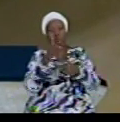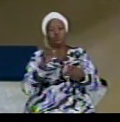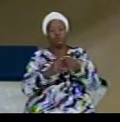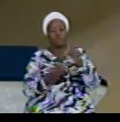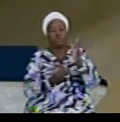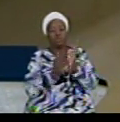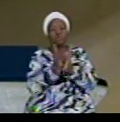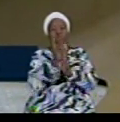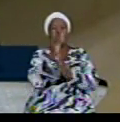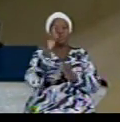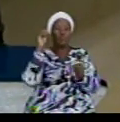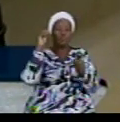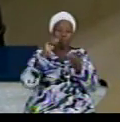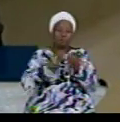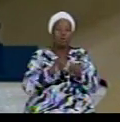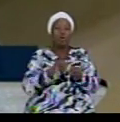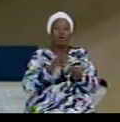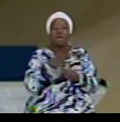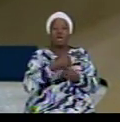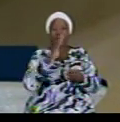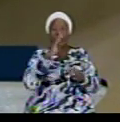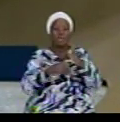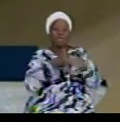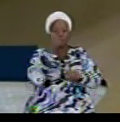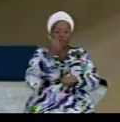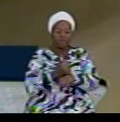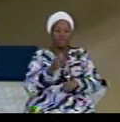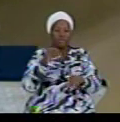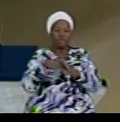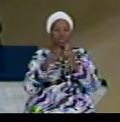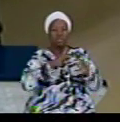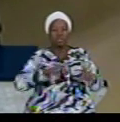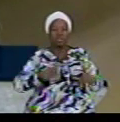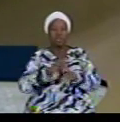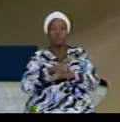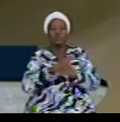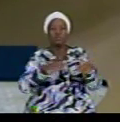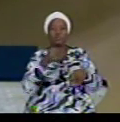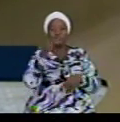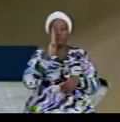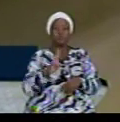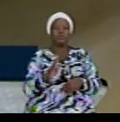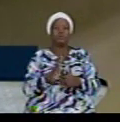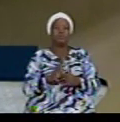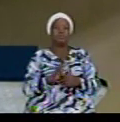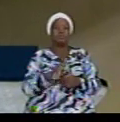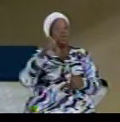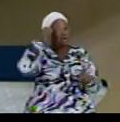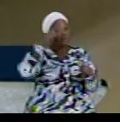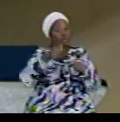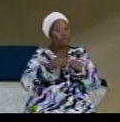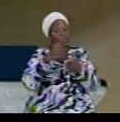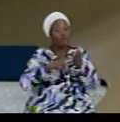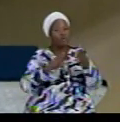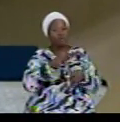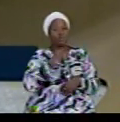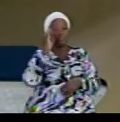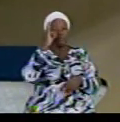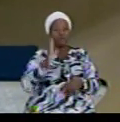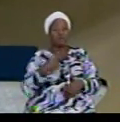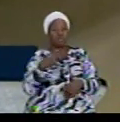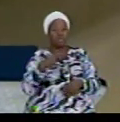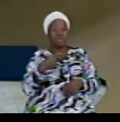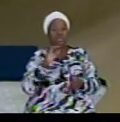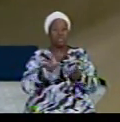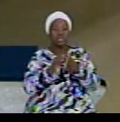develop more and be established in the kingdom of God. Remember what the pastor said, after you